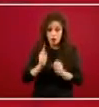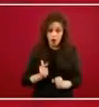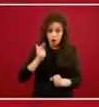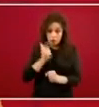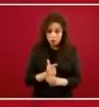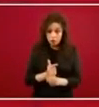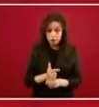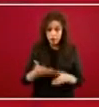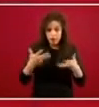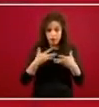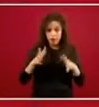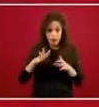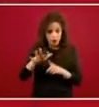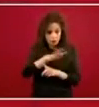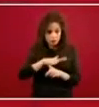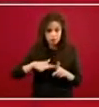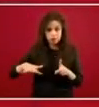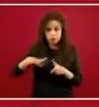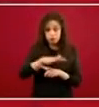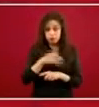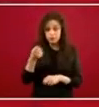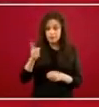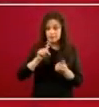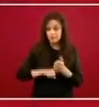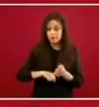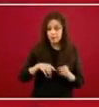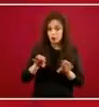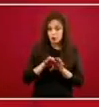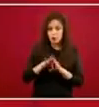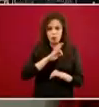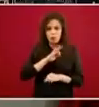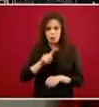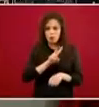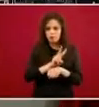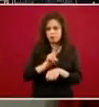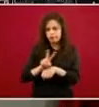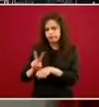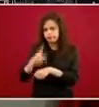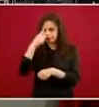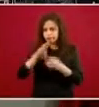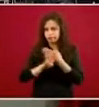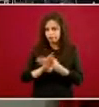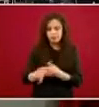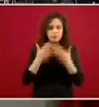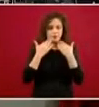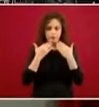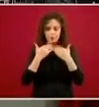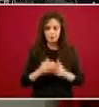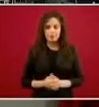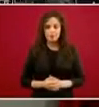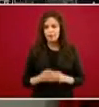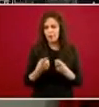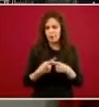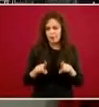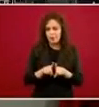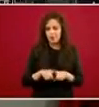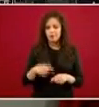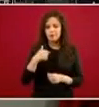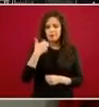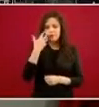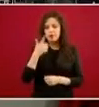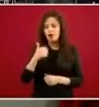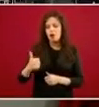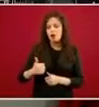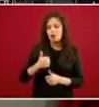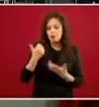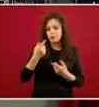that there could be a reverse transmission phenomenon, like going from humans to animals. But so far, there